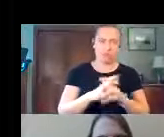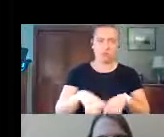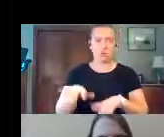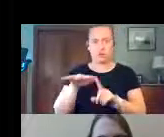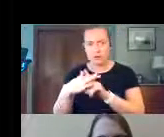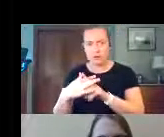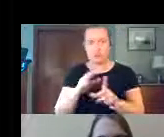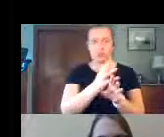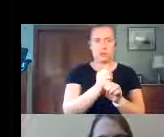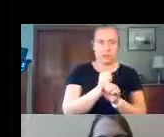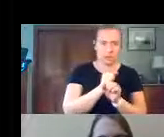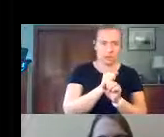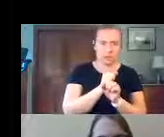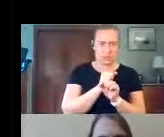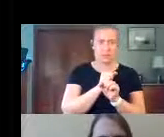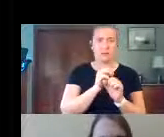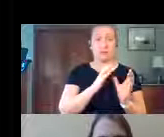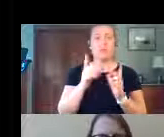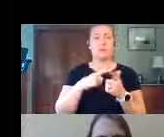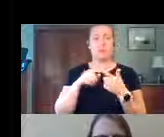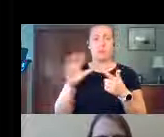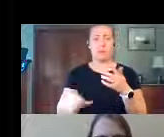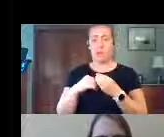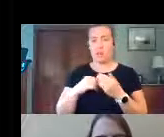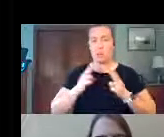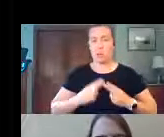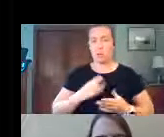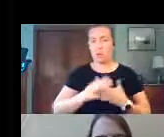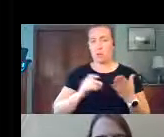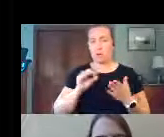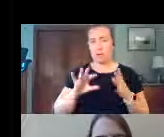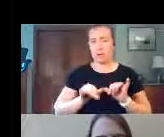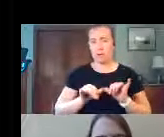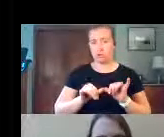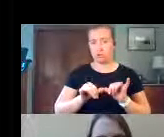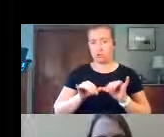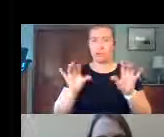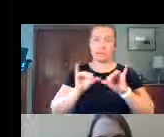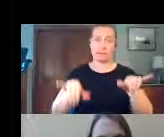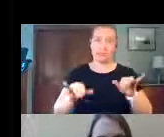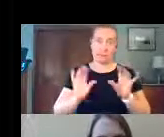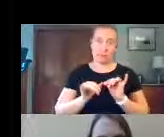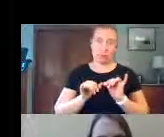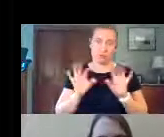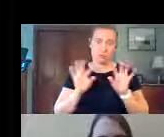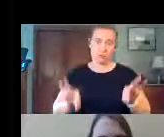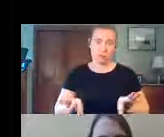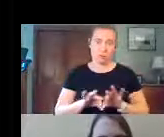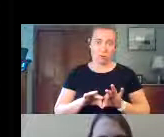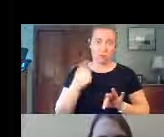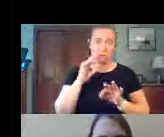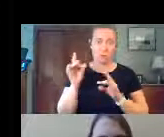recipient, with a human factors engineering framework, the SEEPS framework, the Systems Engineering Initiative for Patient